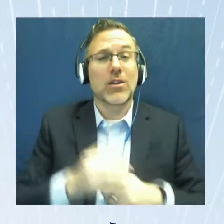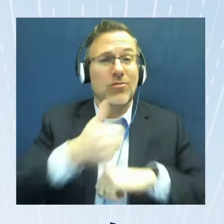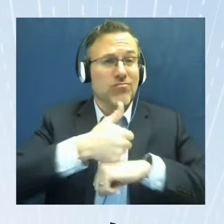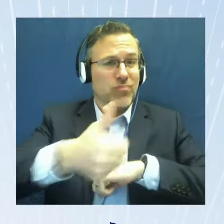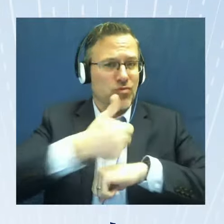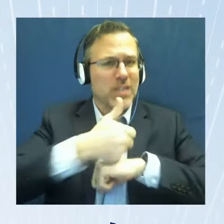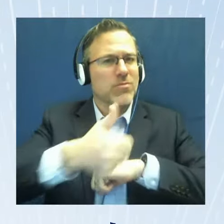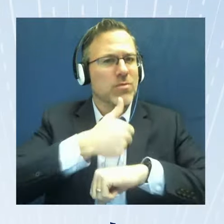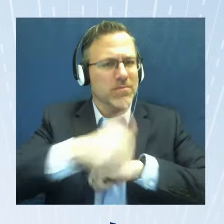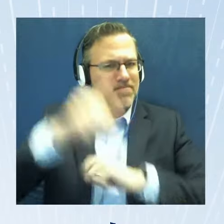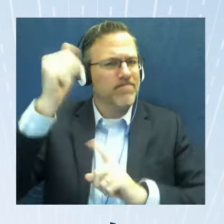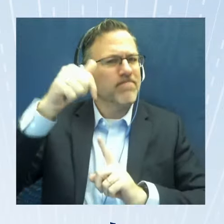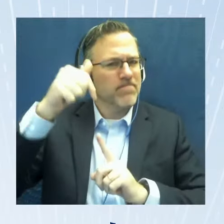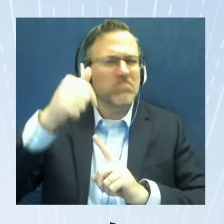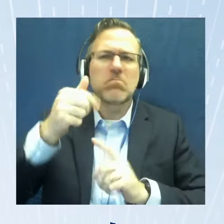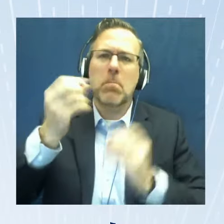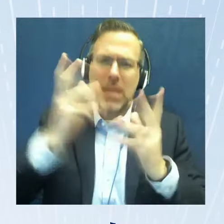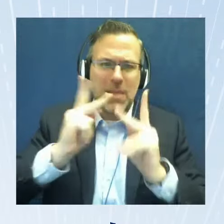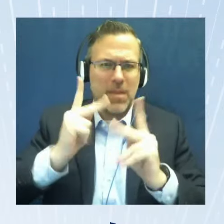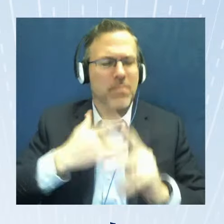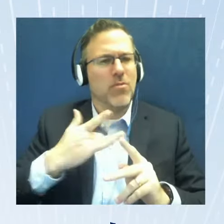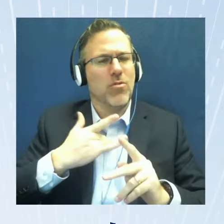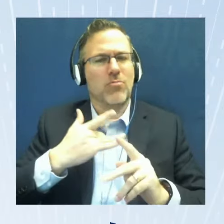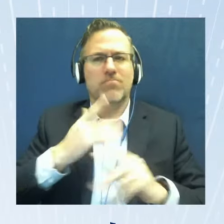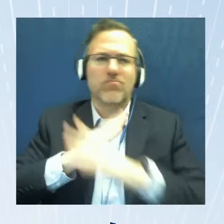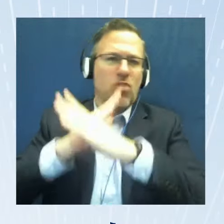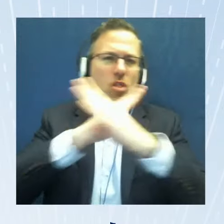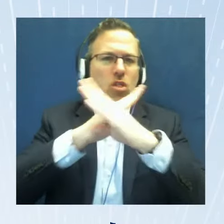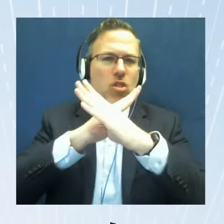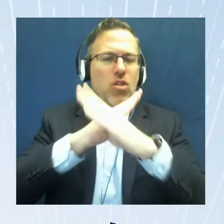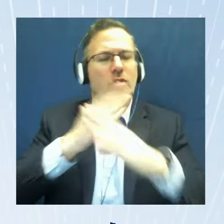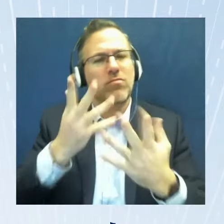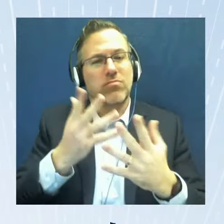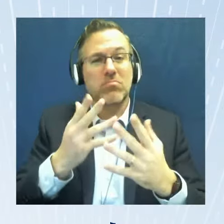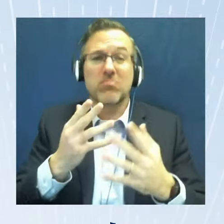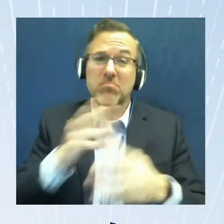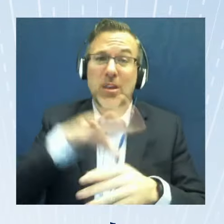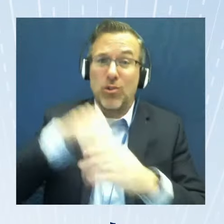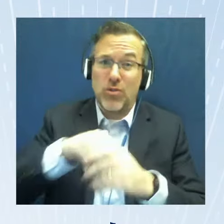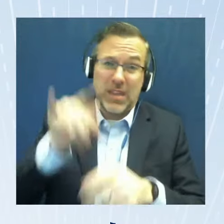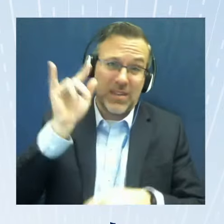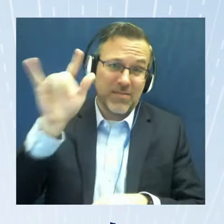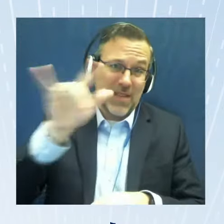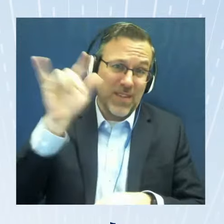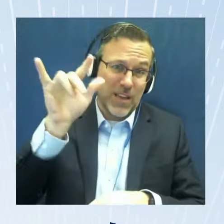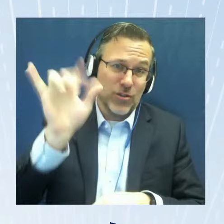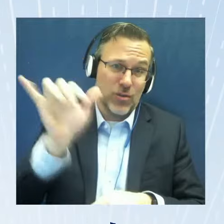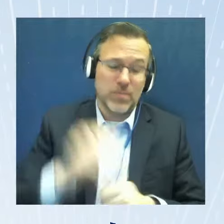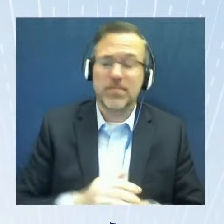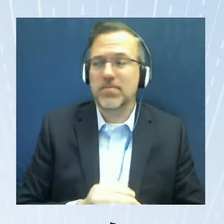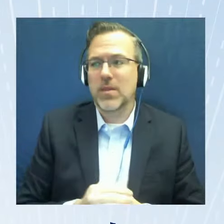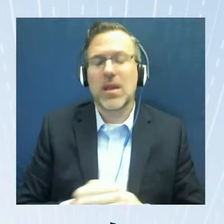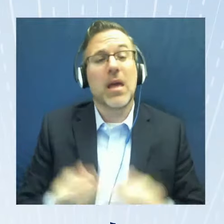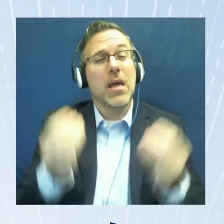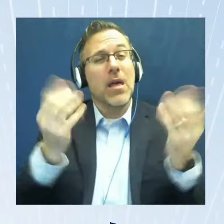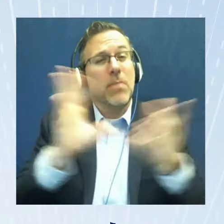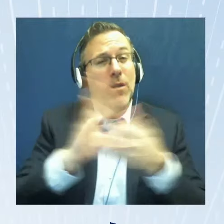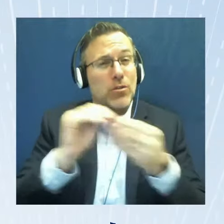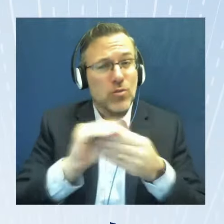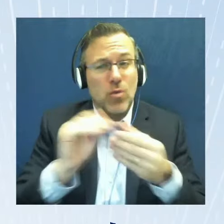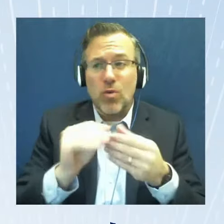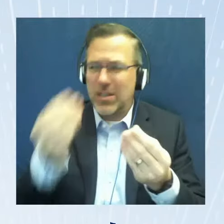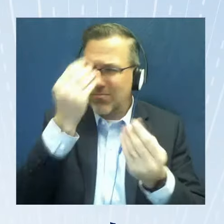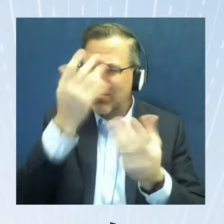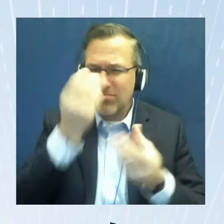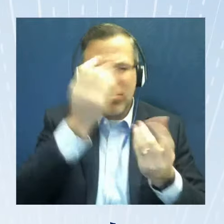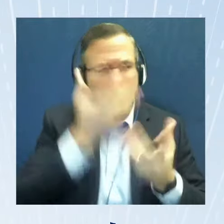remains inaccessible for too many, and that is certainly true in aviation. I've heard so many stories from friends, from advocates, from many